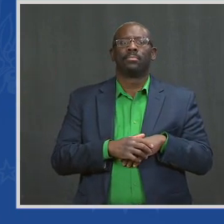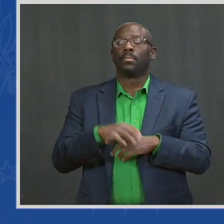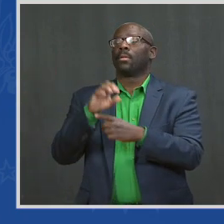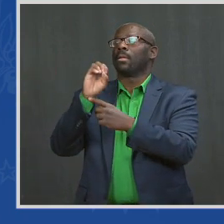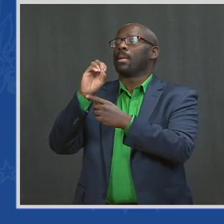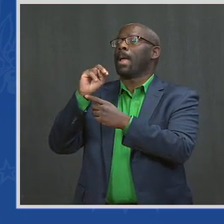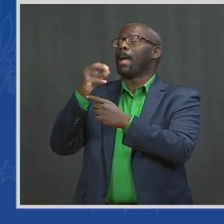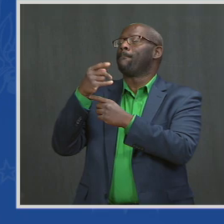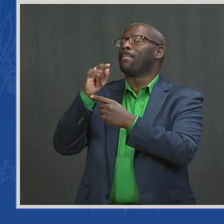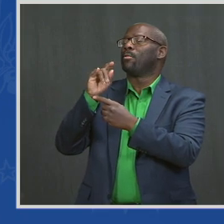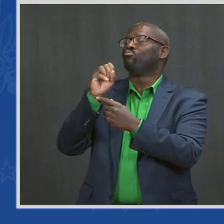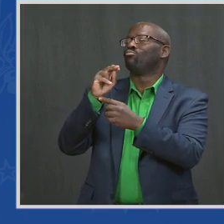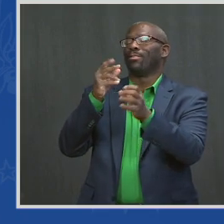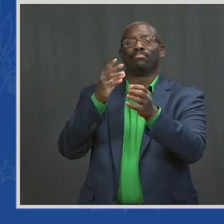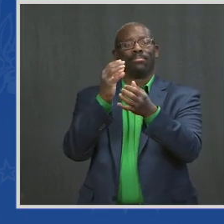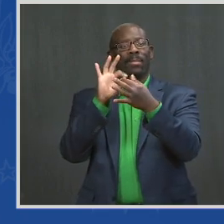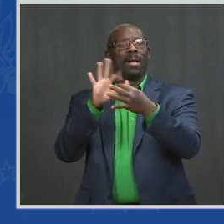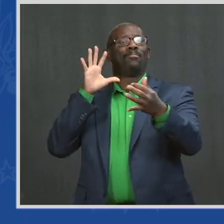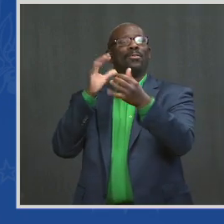holiday.